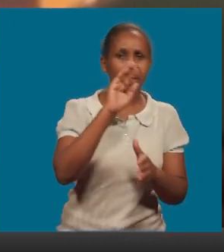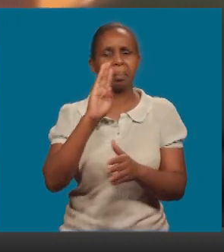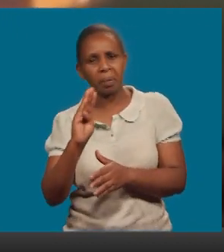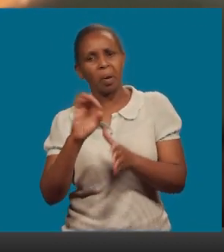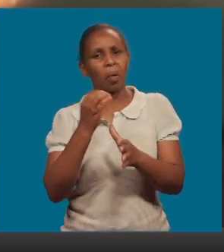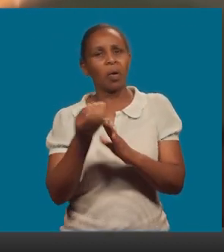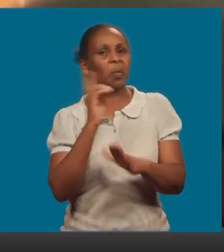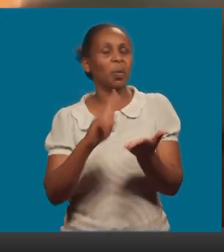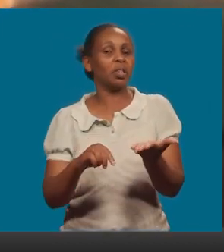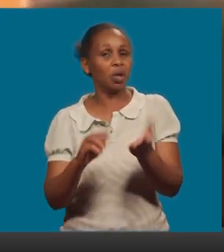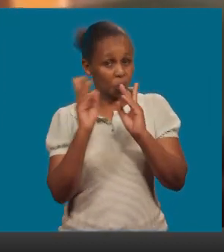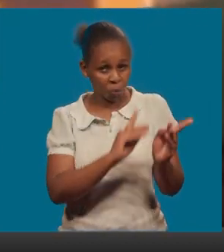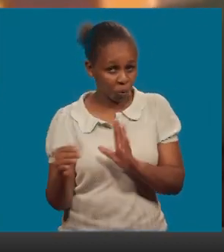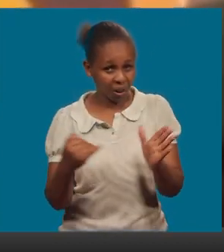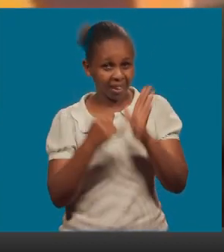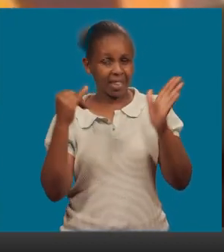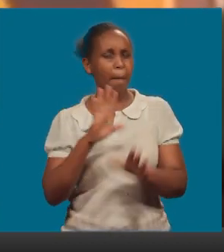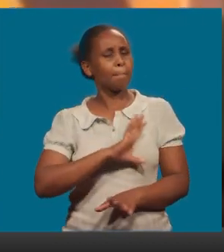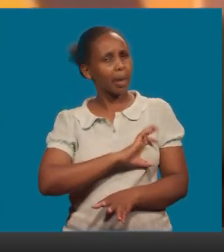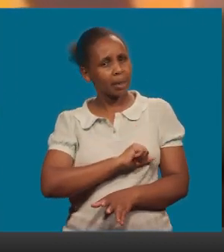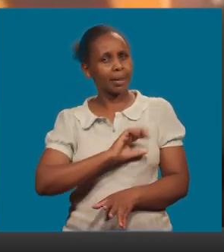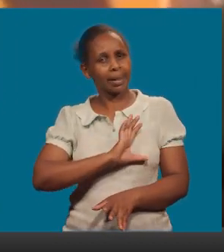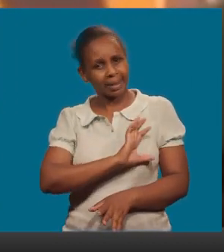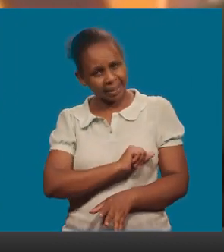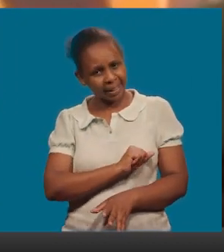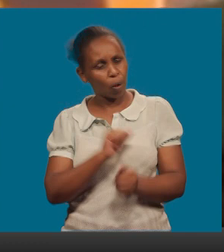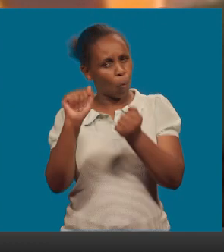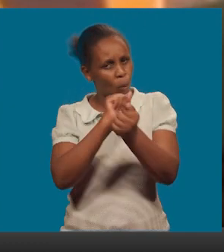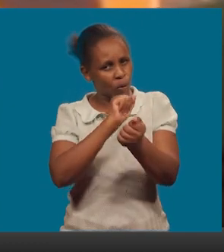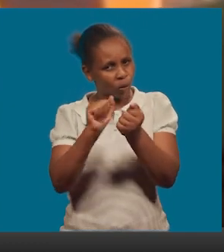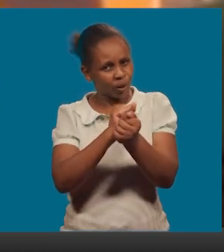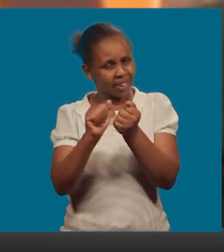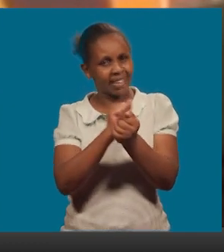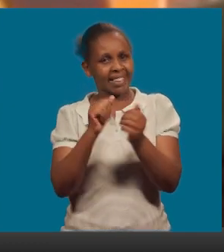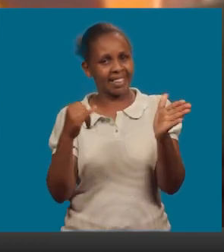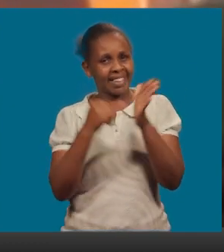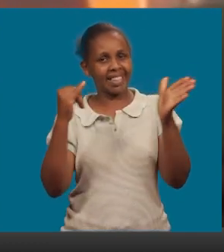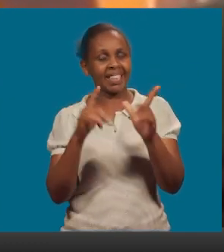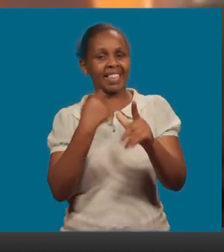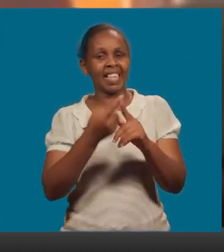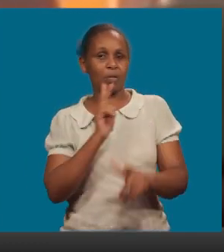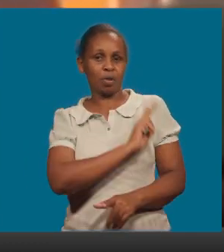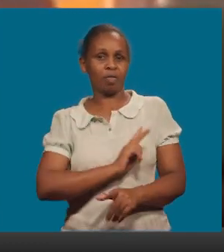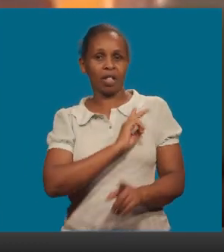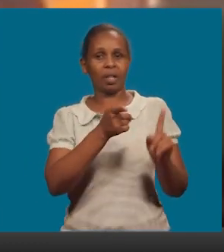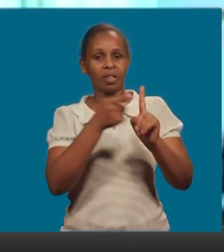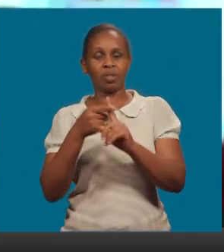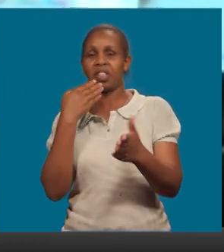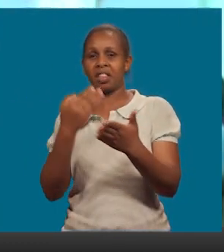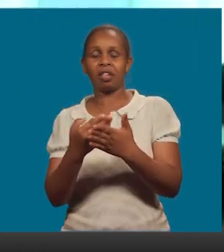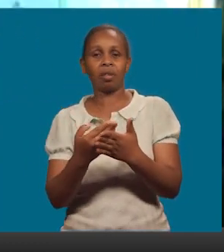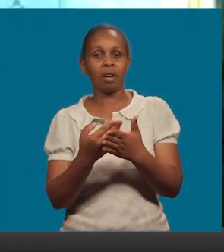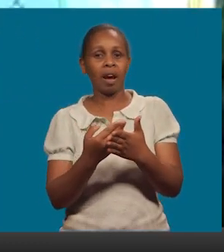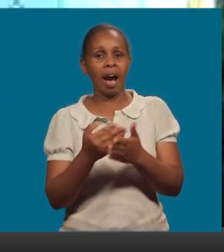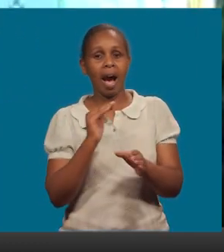B or what. You do it patiently, wash it, and we do value addition. Thank you.